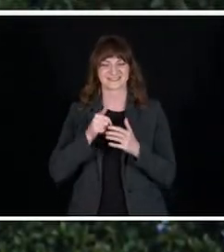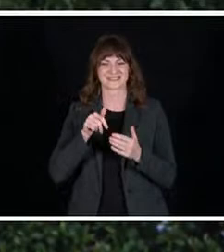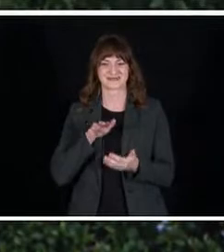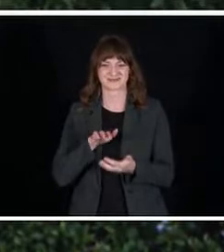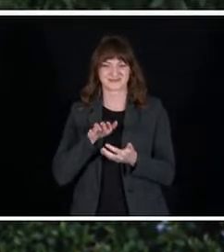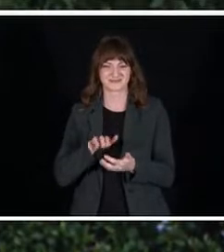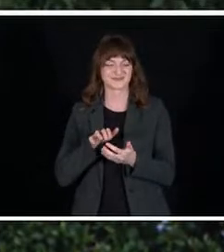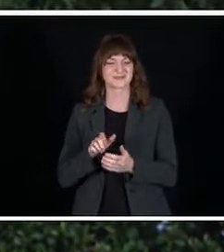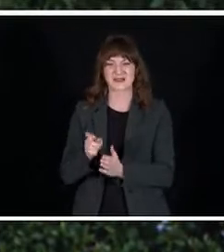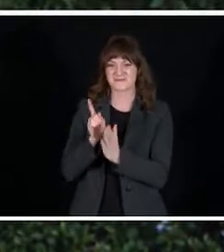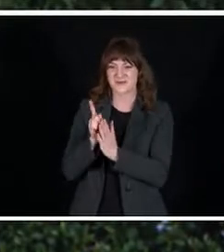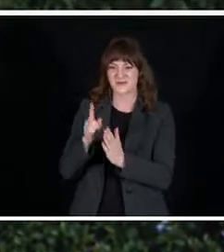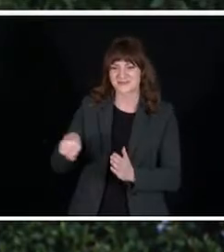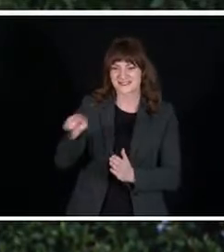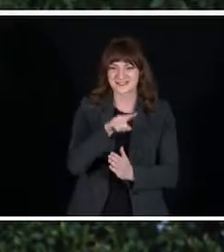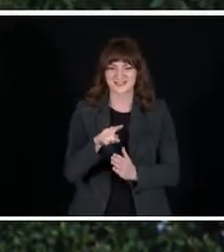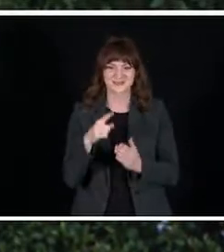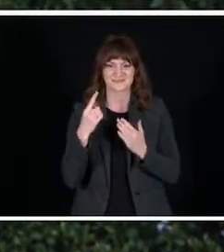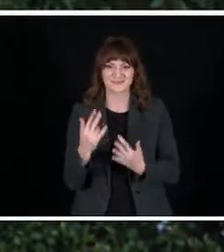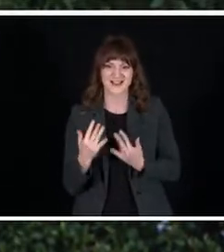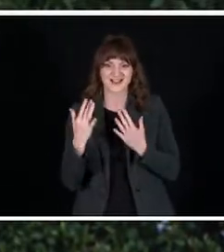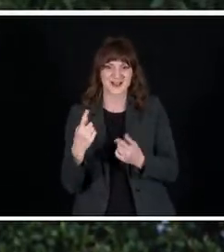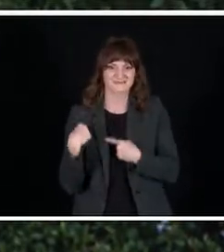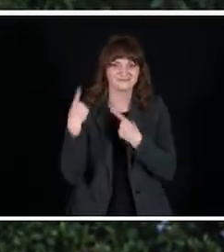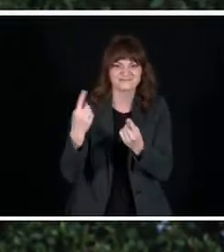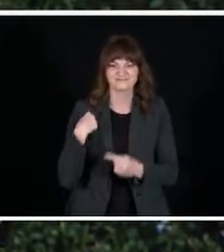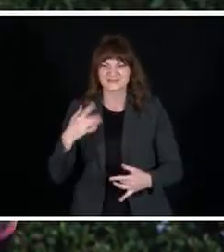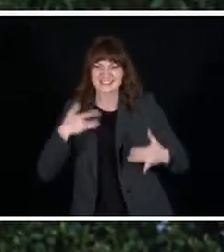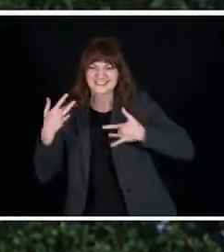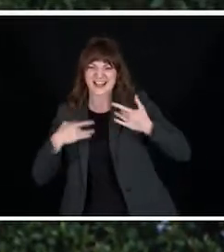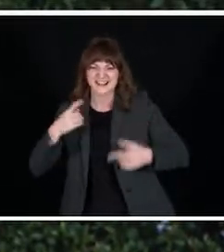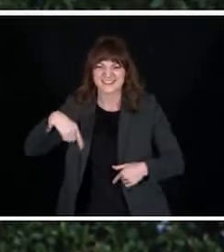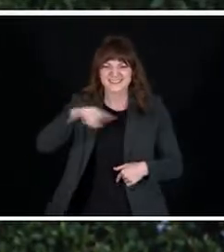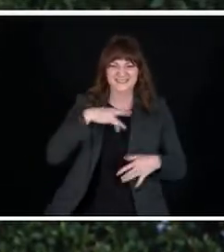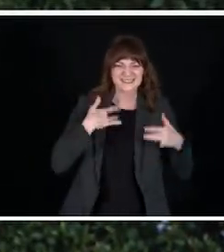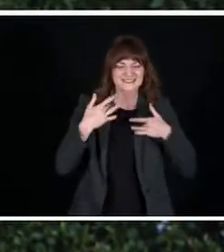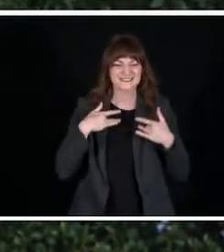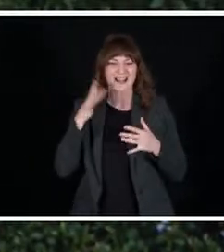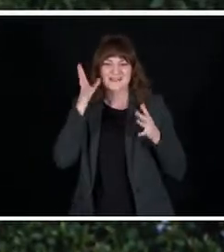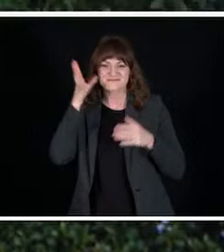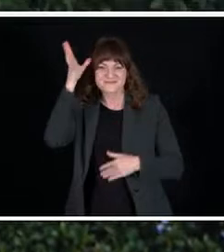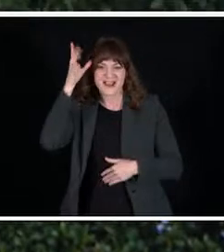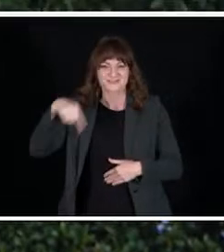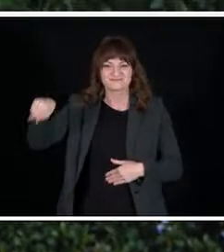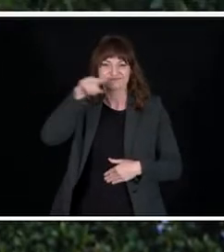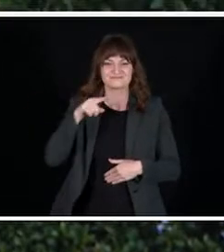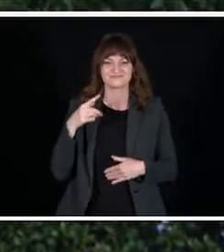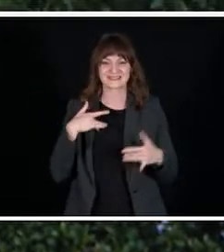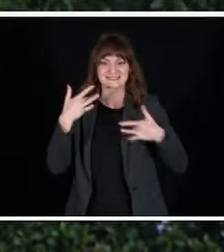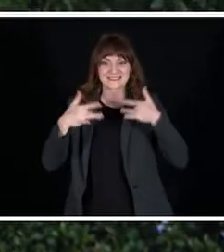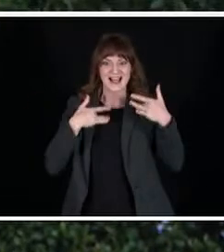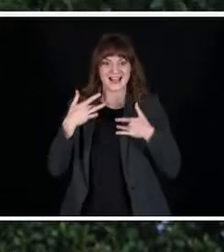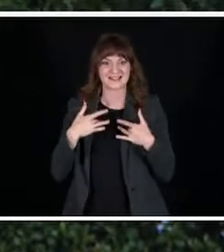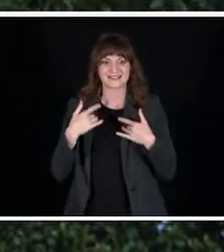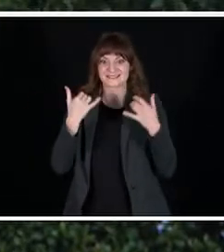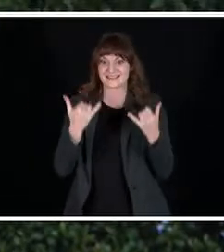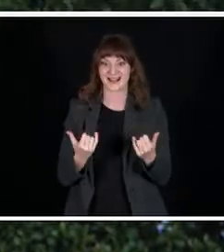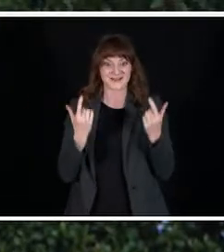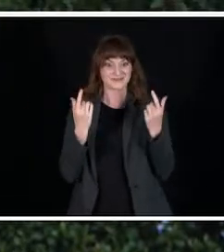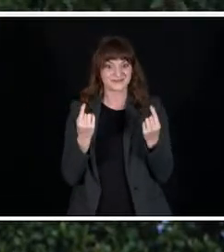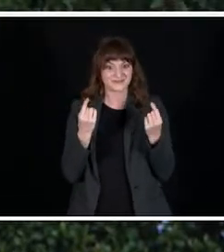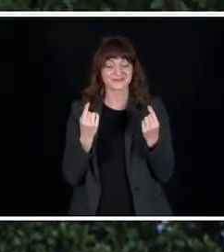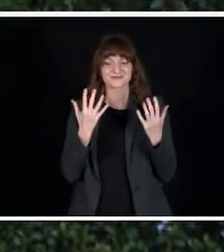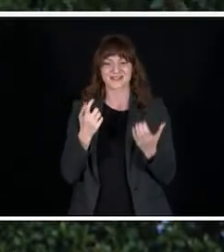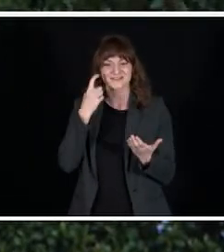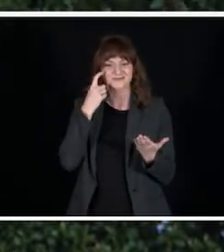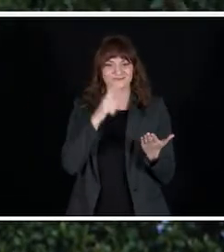the moment we've all been waiting for. I'm excited, everyone's excited, the parents are excited. The recognition of each of